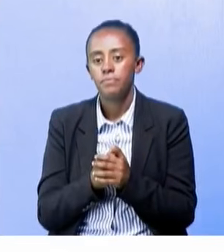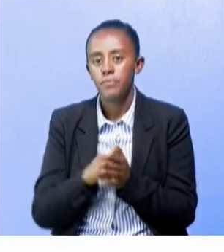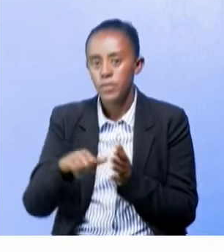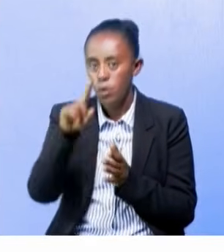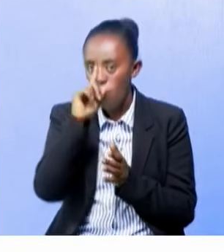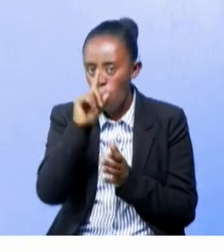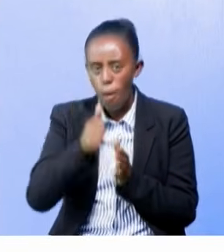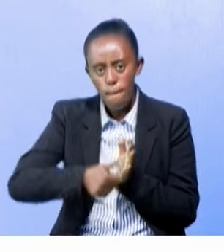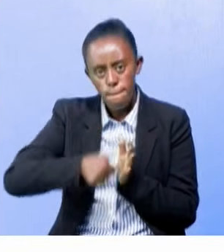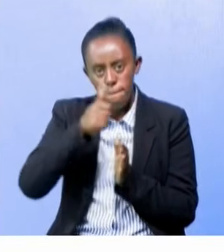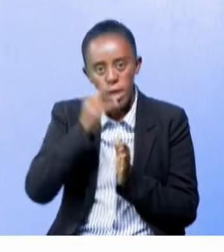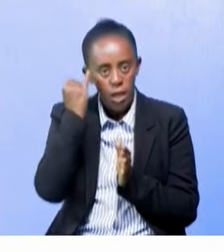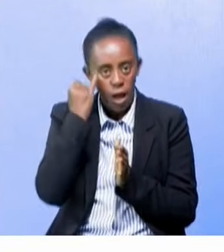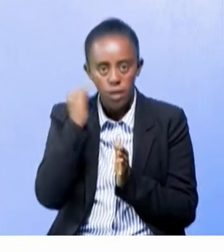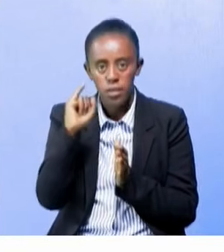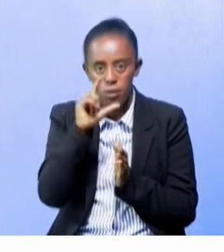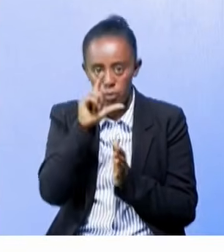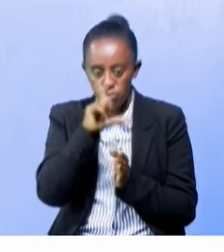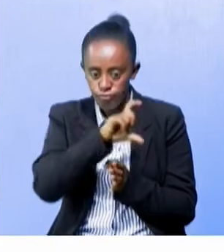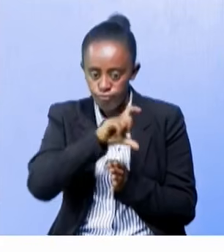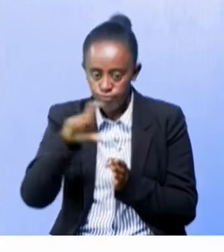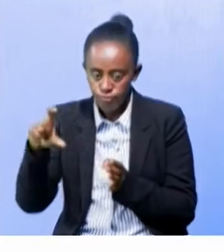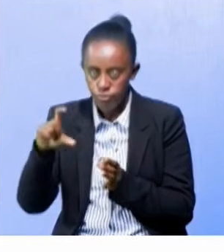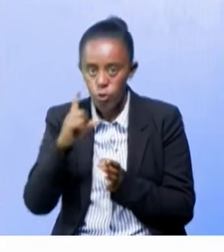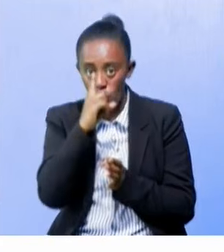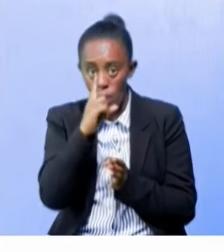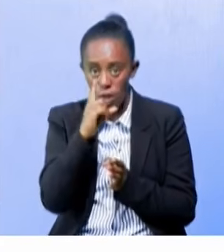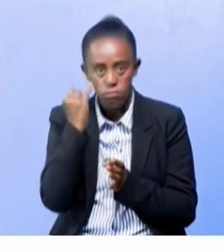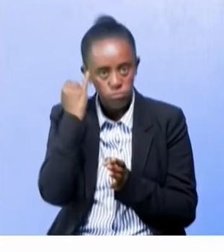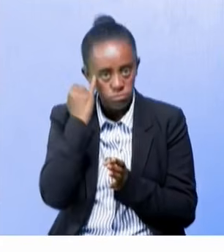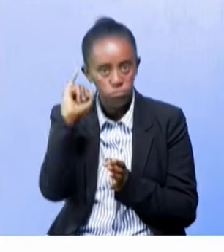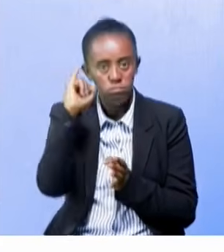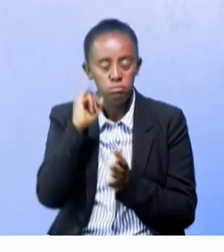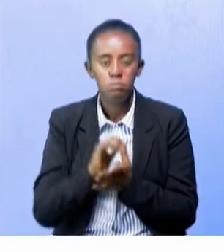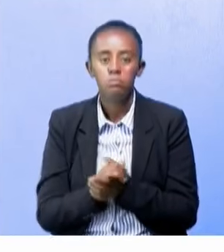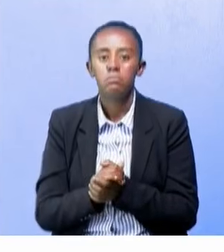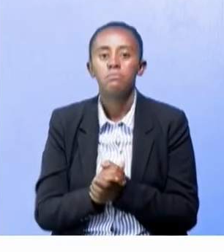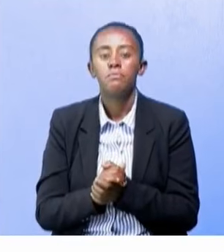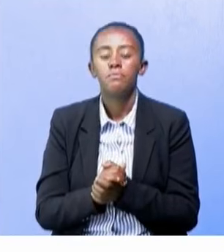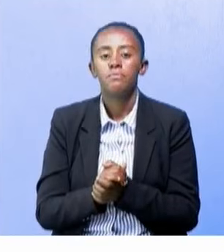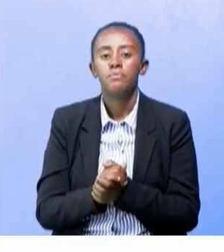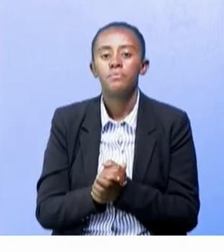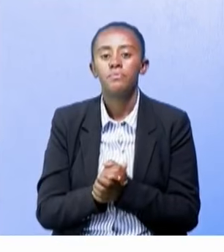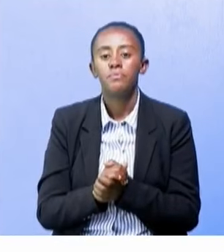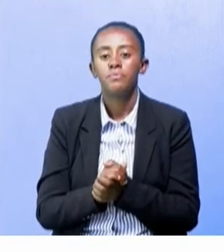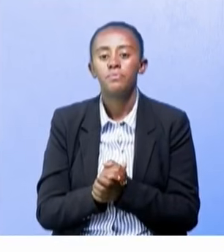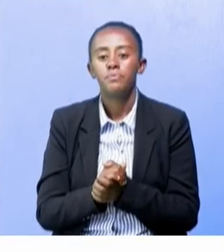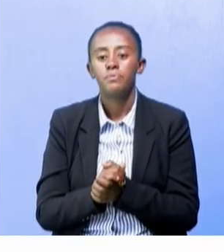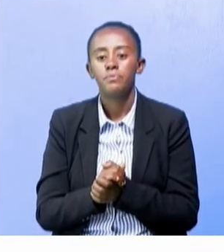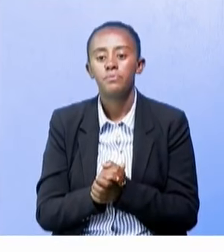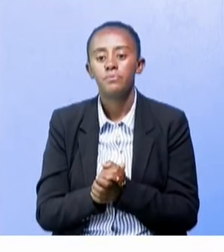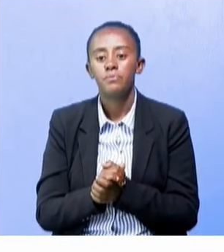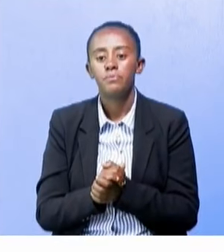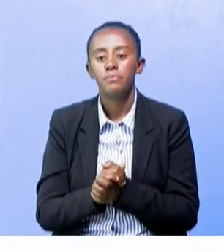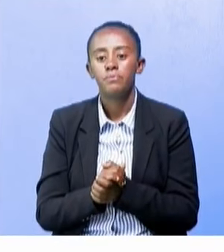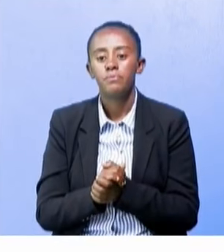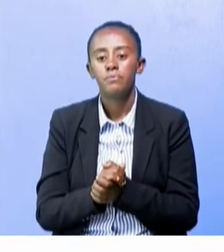one main idea. One main idea.